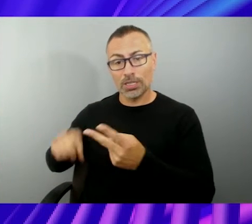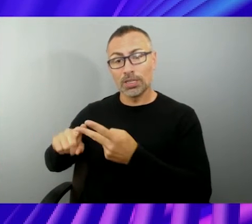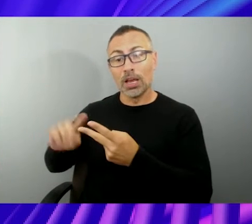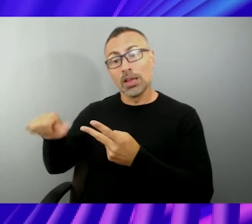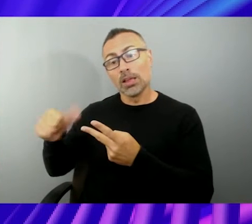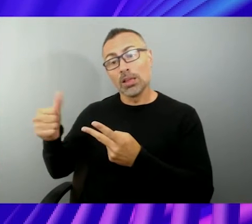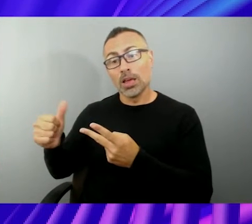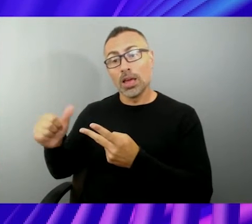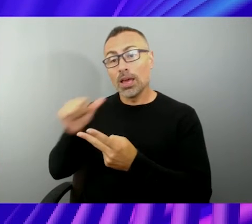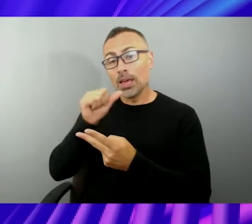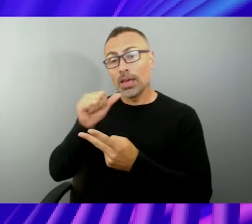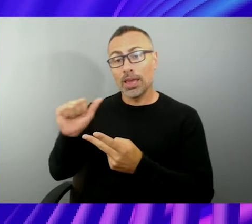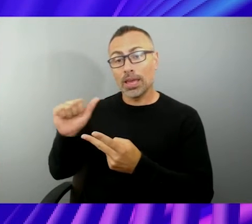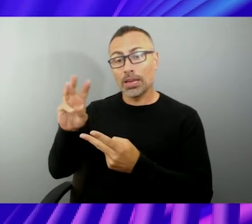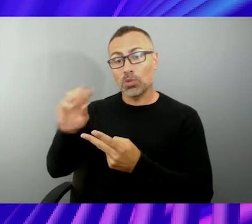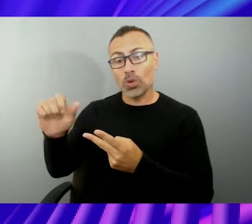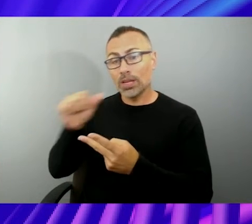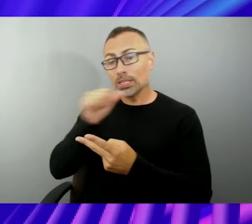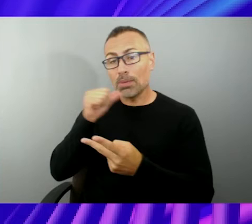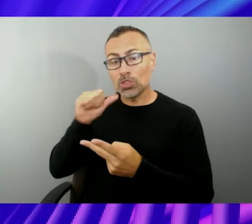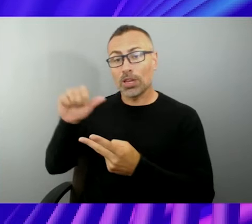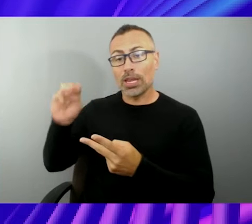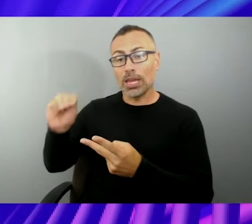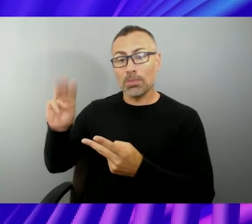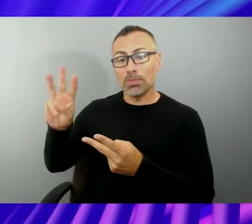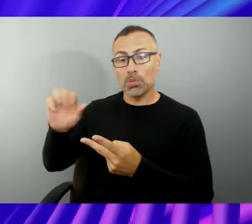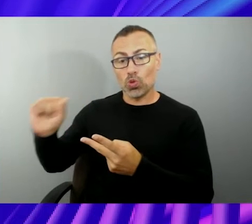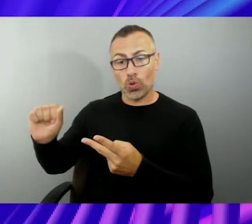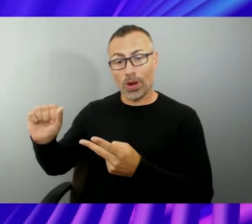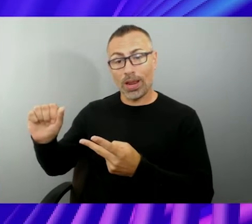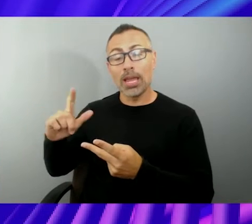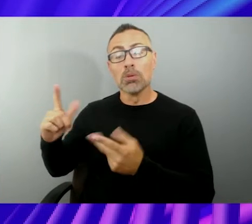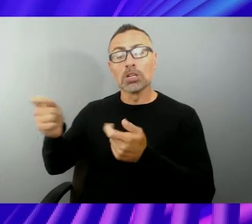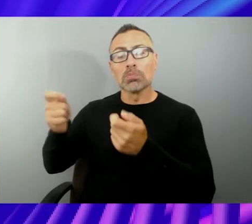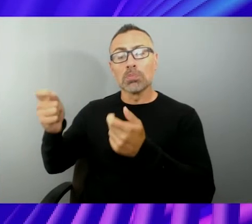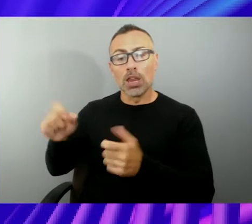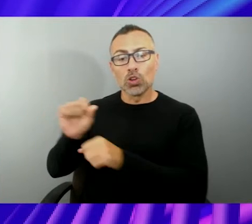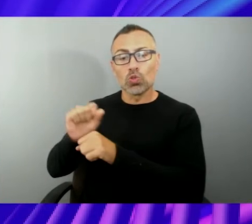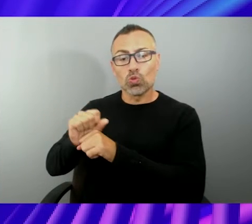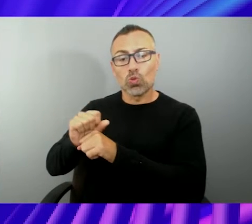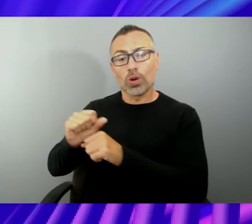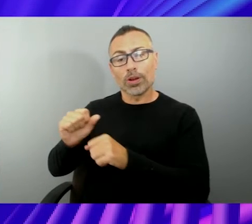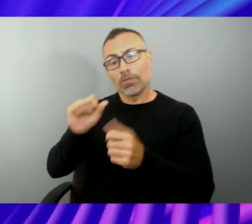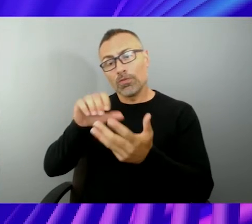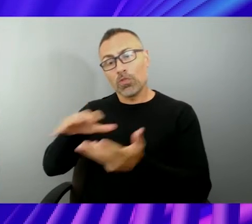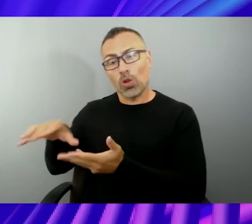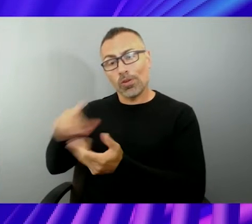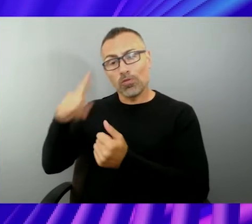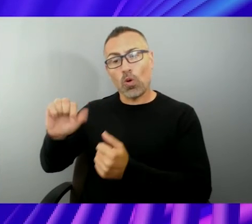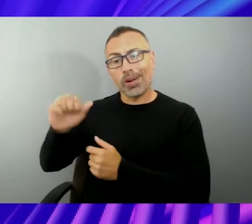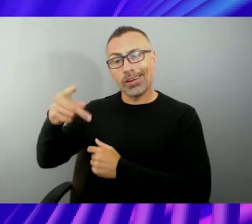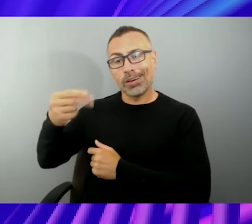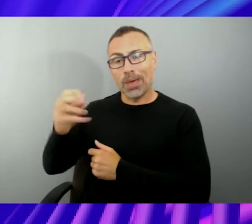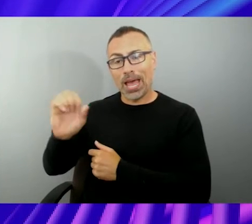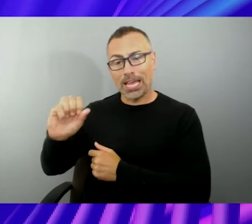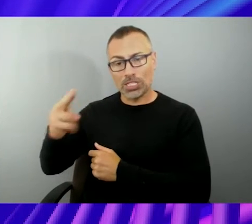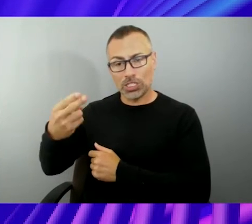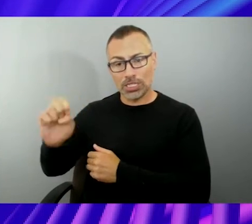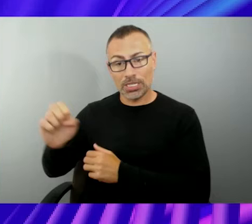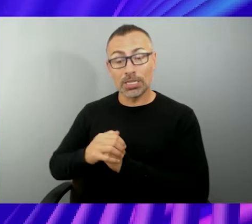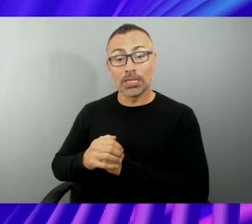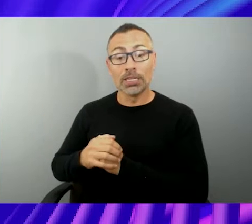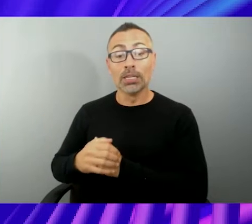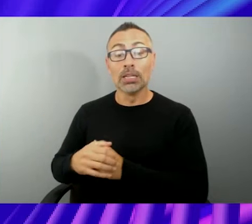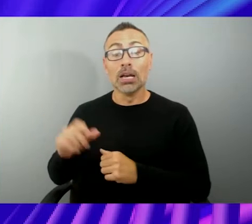Amazon MWA, which is Managed Workflow for Apache Airflow. AWS Step Function is more of like a